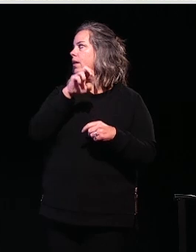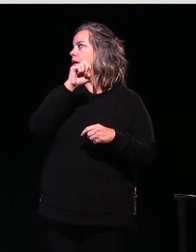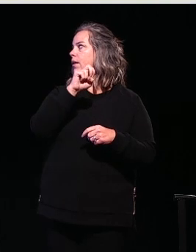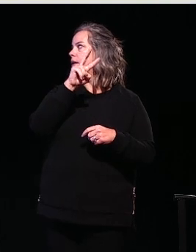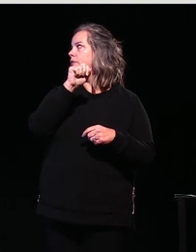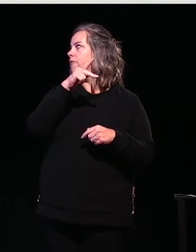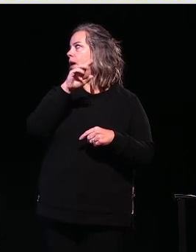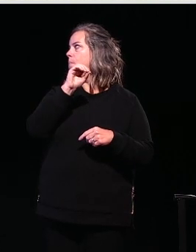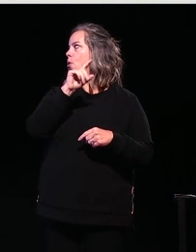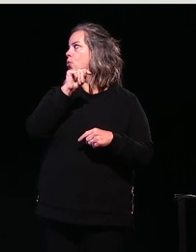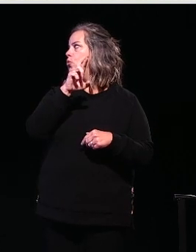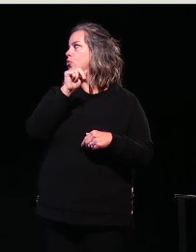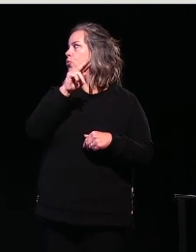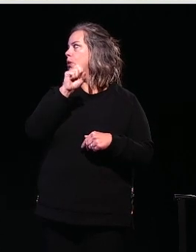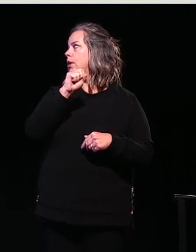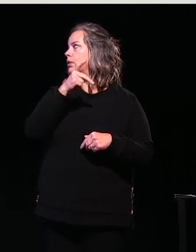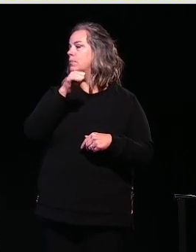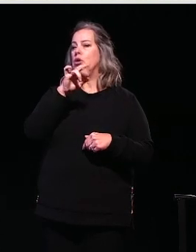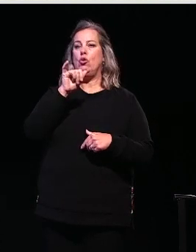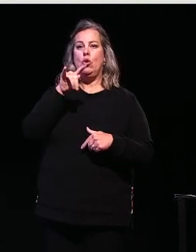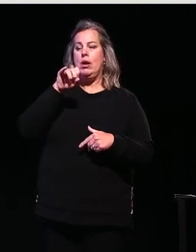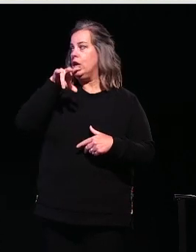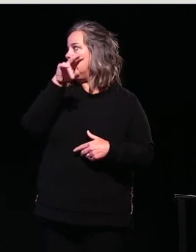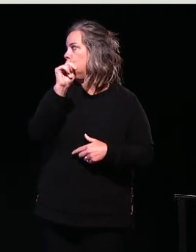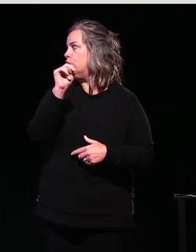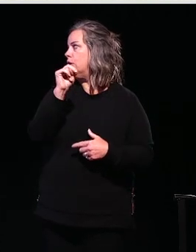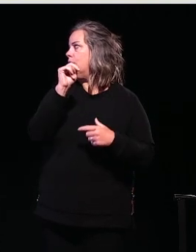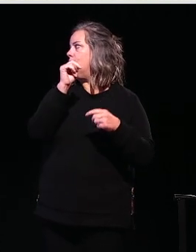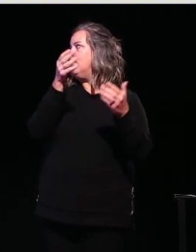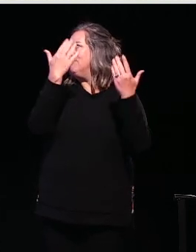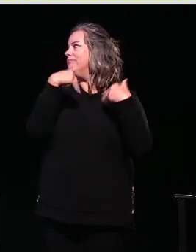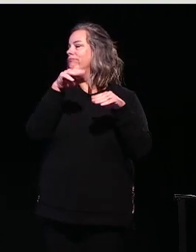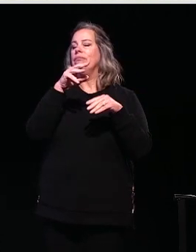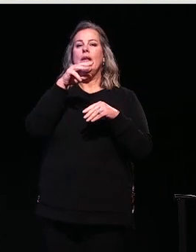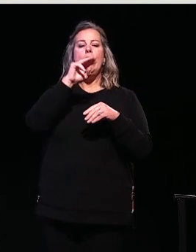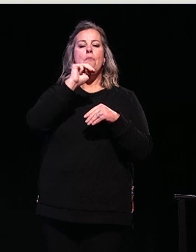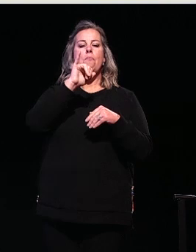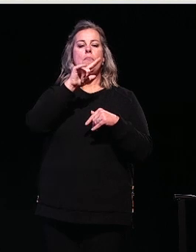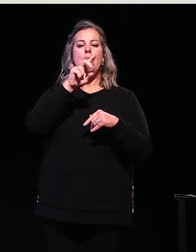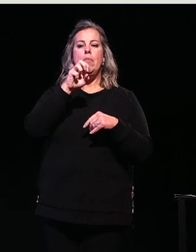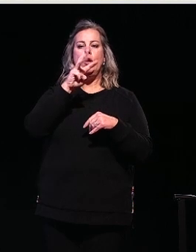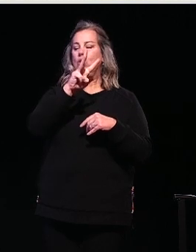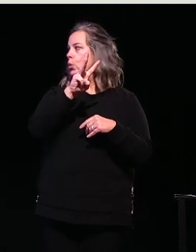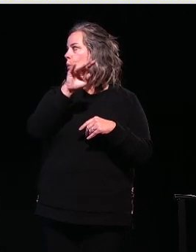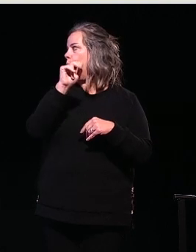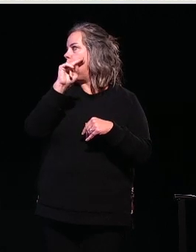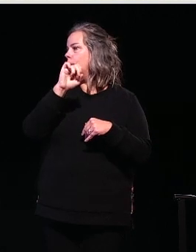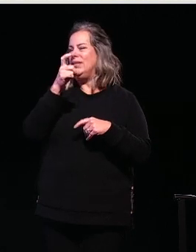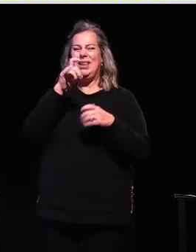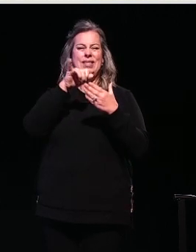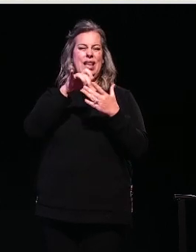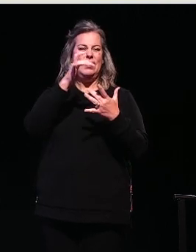water out. It's the other half of the water balance equation. We think about powdery mildew index and disease models. These are pests and diseases that cause a lot of